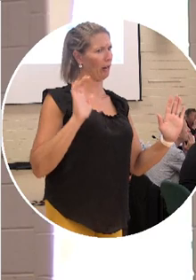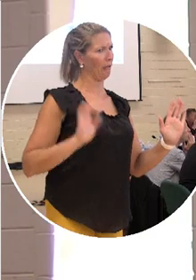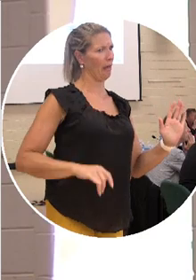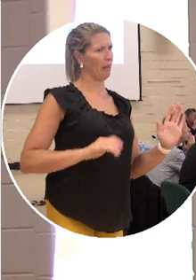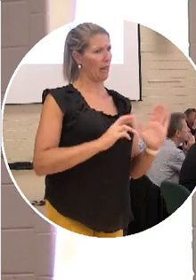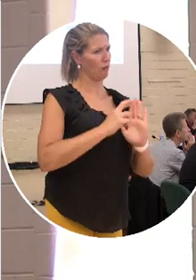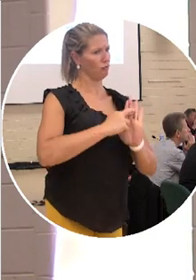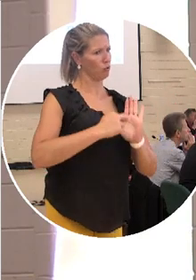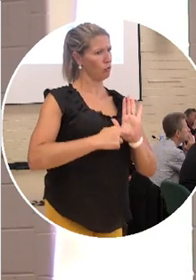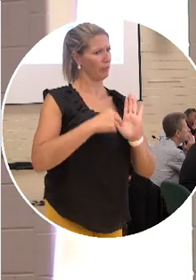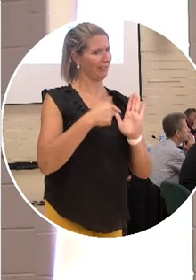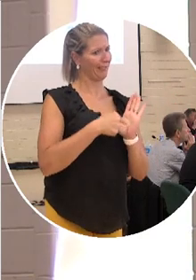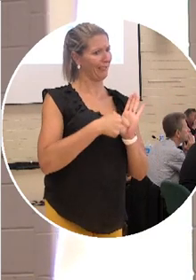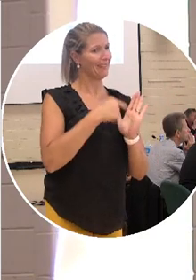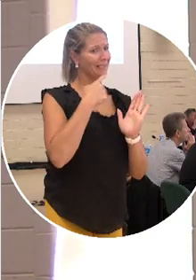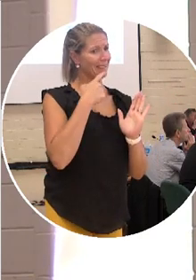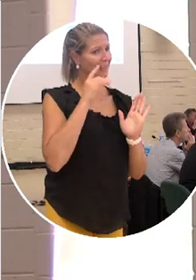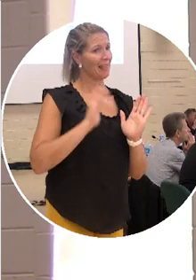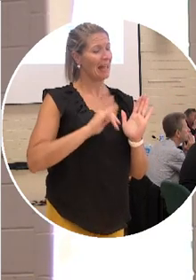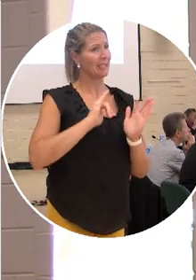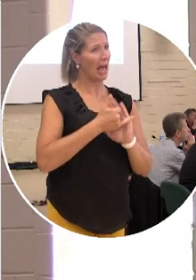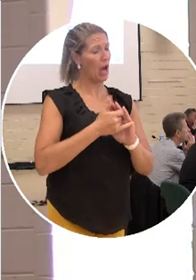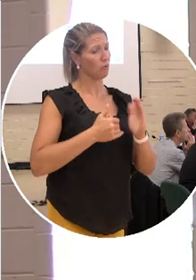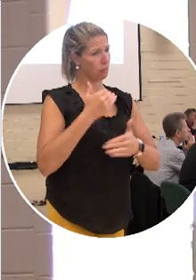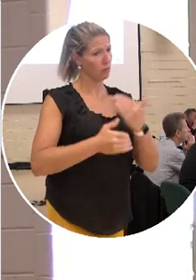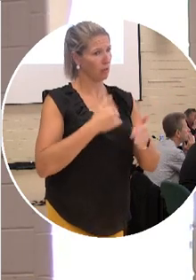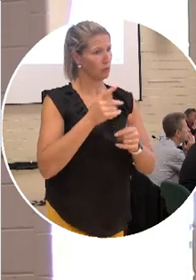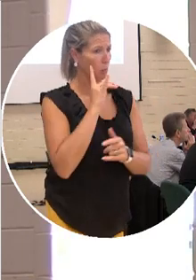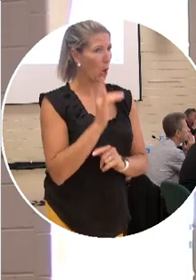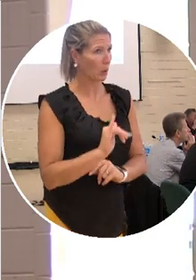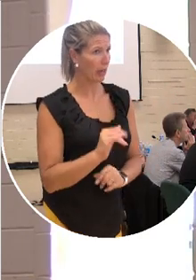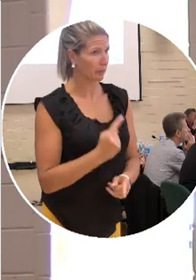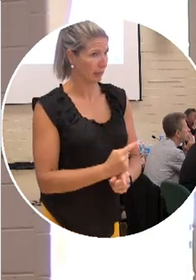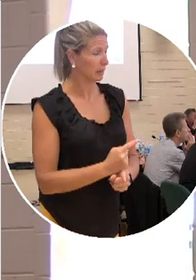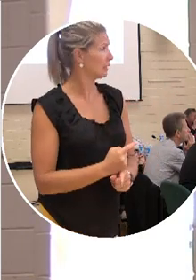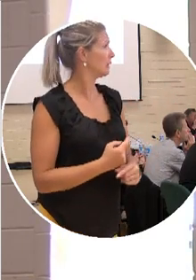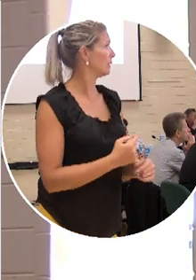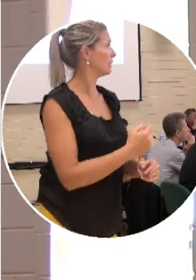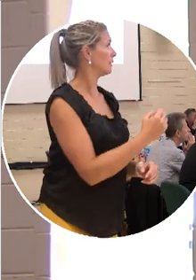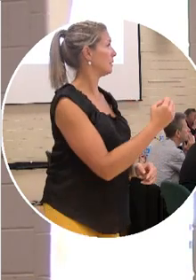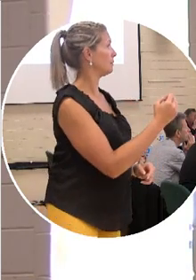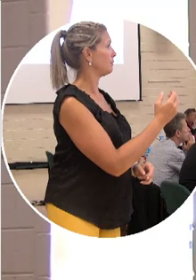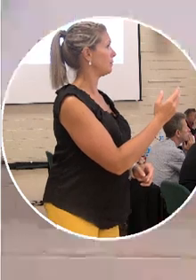things happen, right? Yeah, and Trustee Whittle,